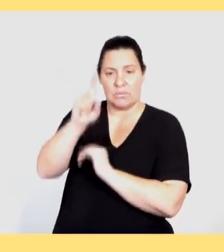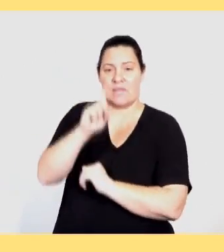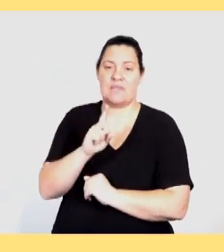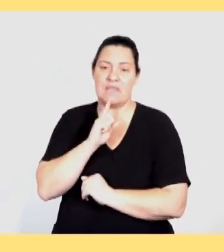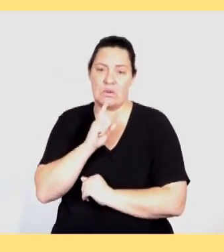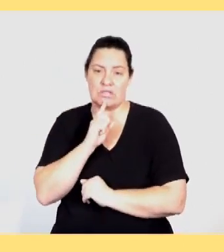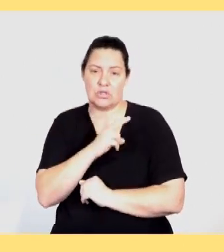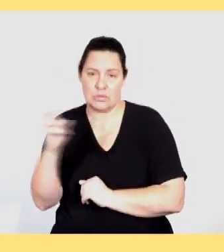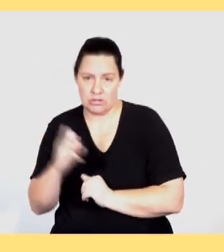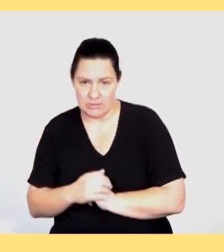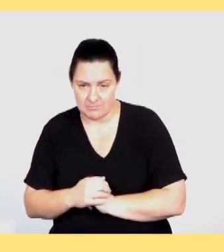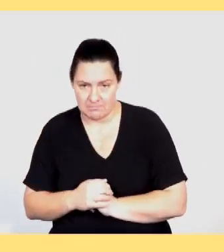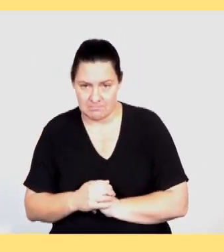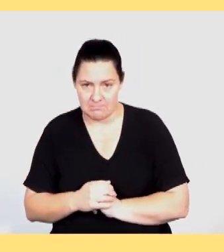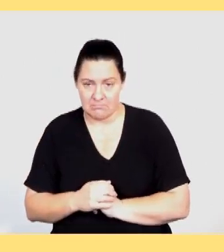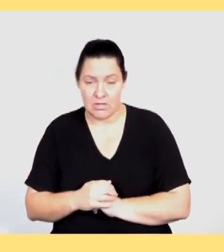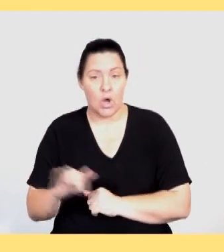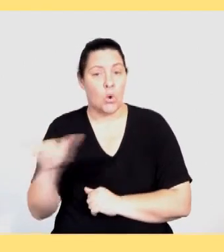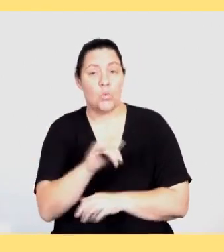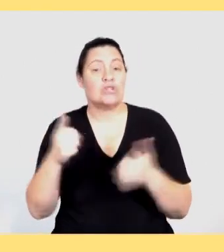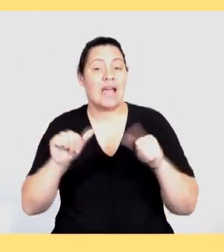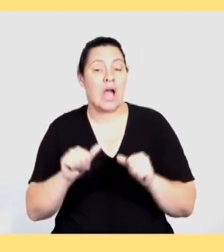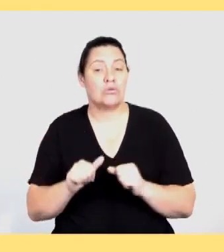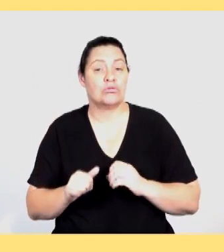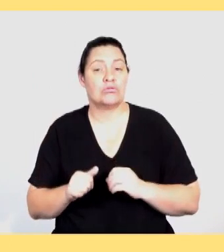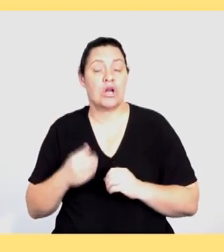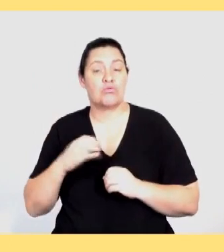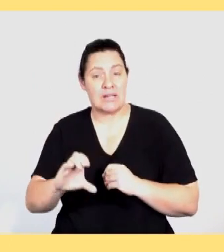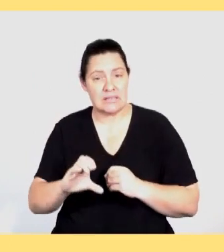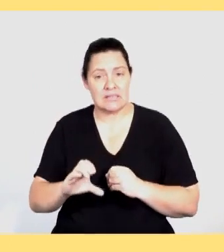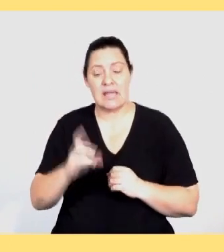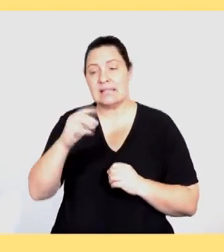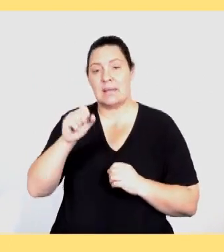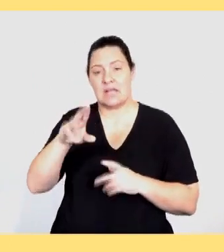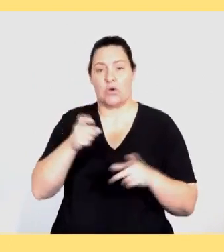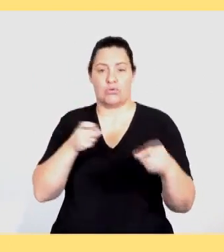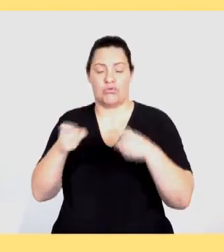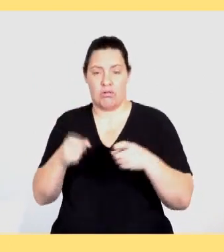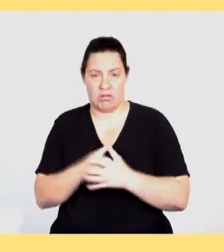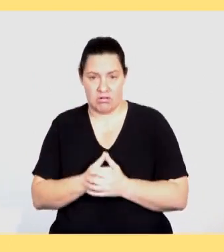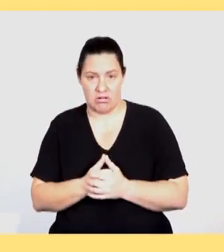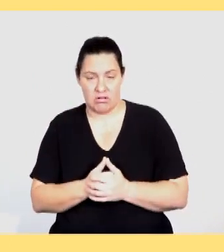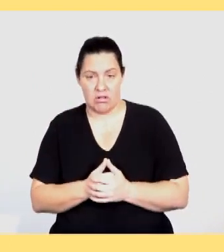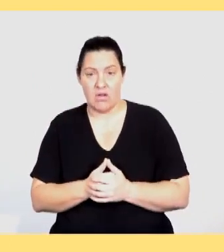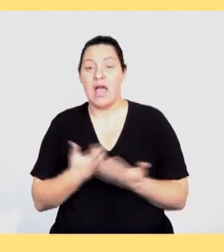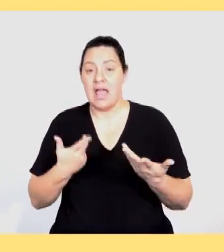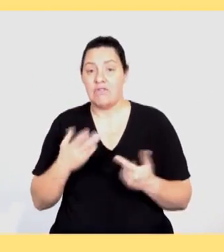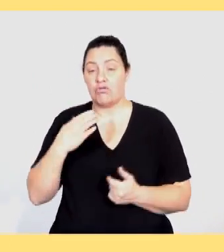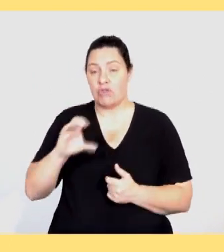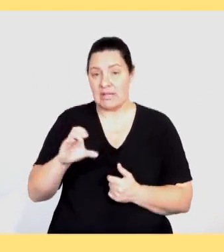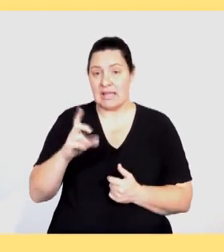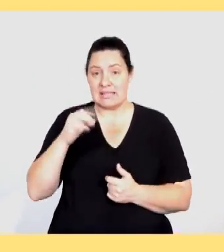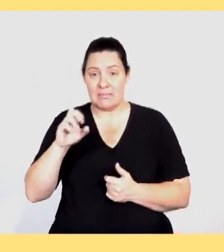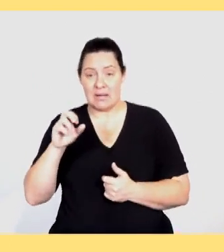minus 1,200. Which account do you credit? Debtors control. And once